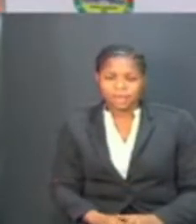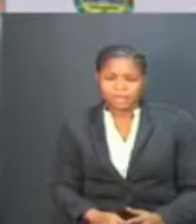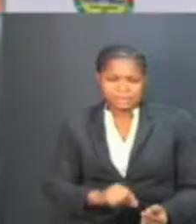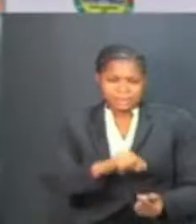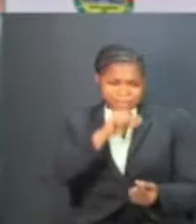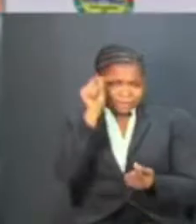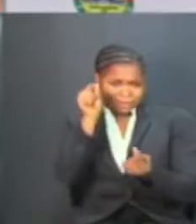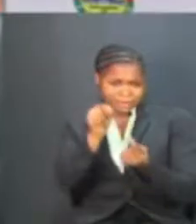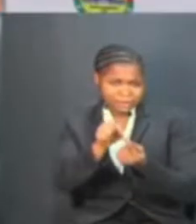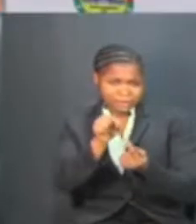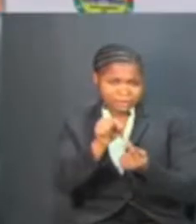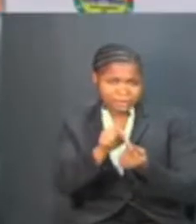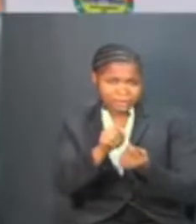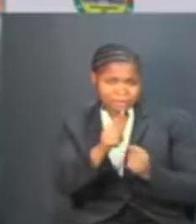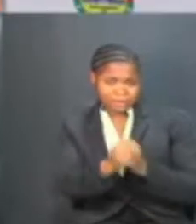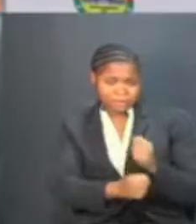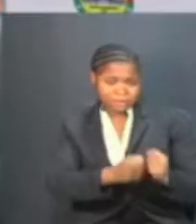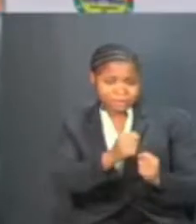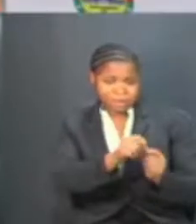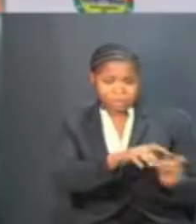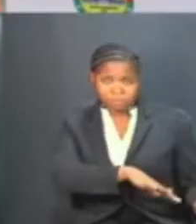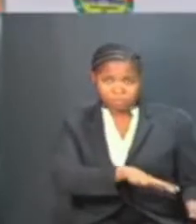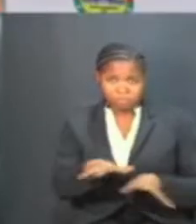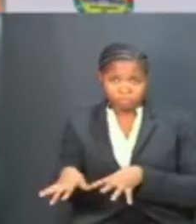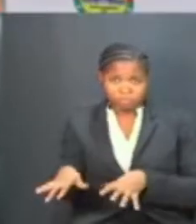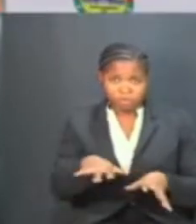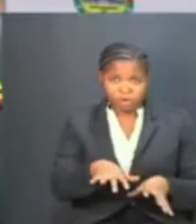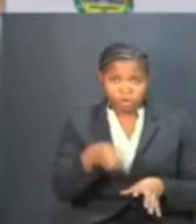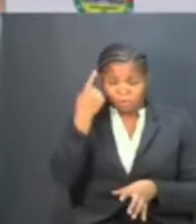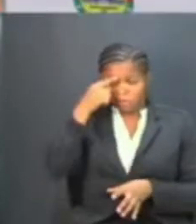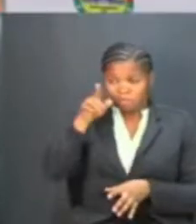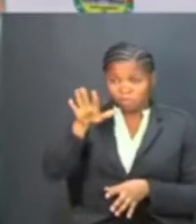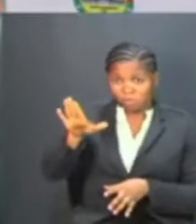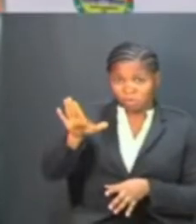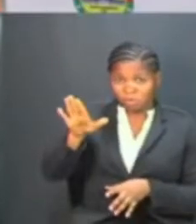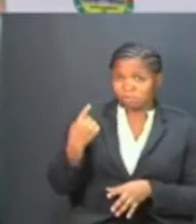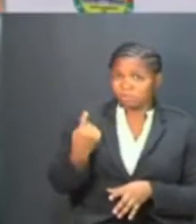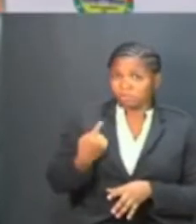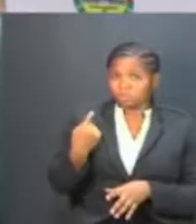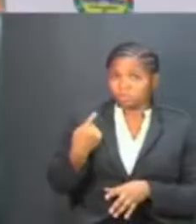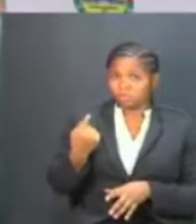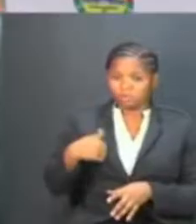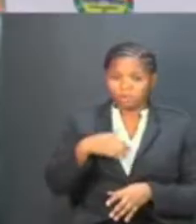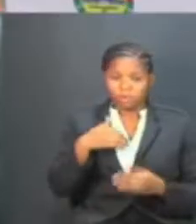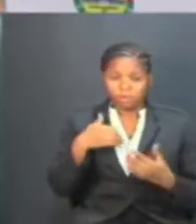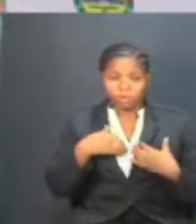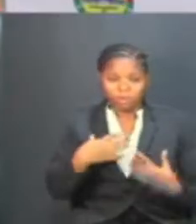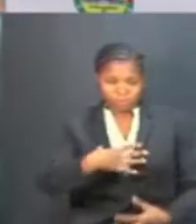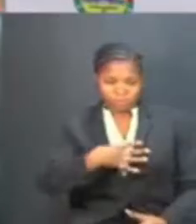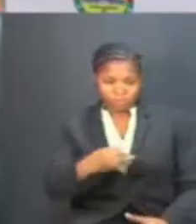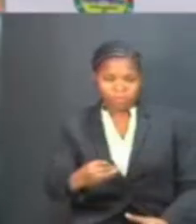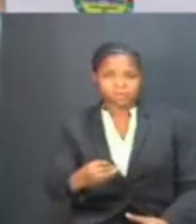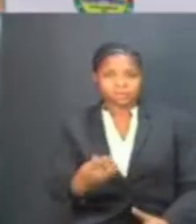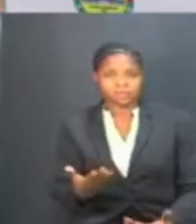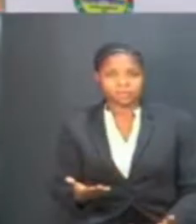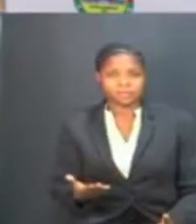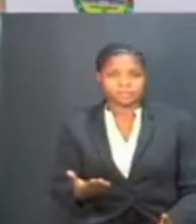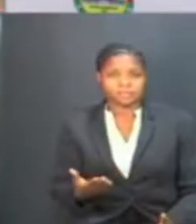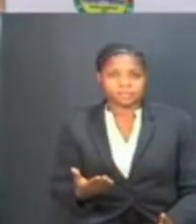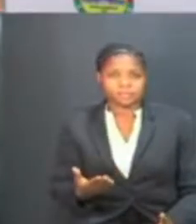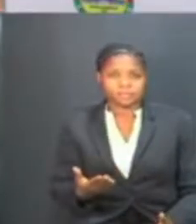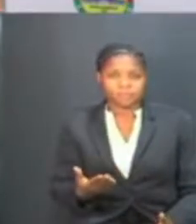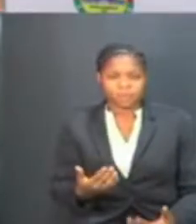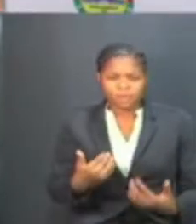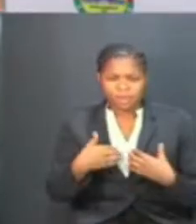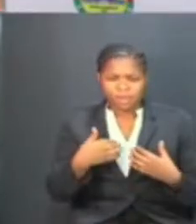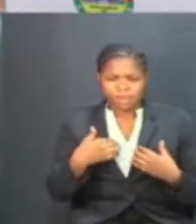fugu. Mr. Speaker, we have the white, and the white, we have the very bright